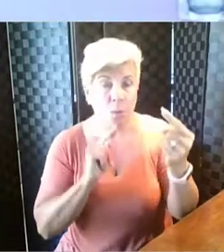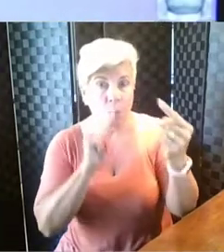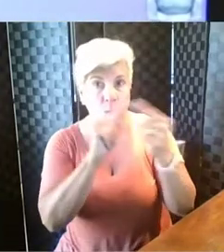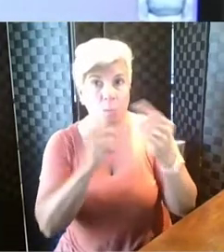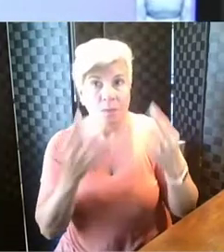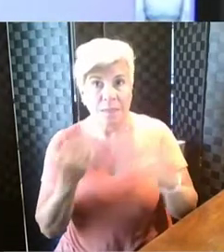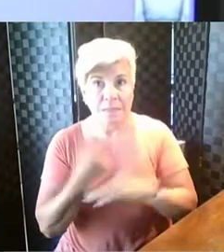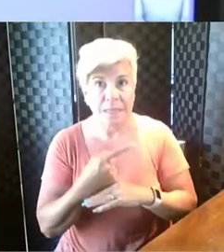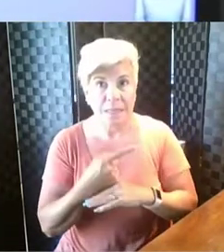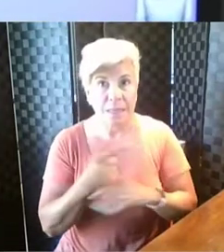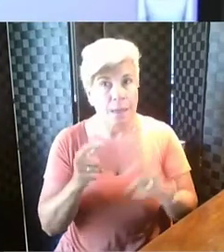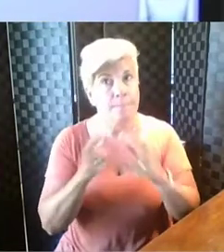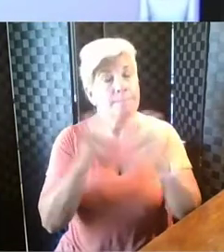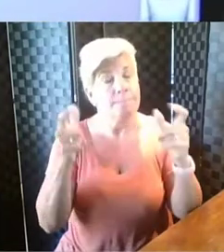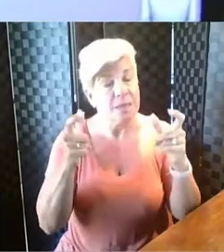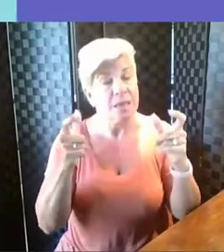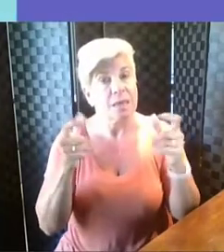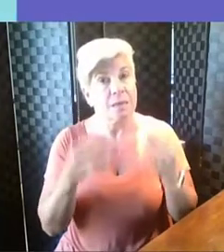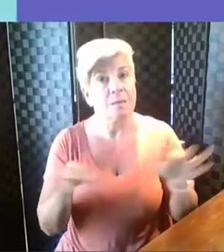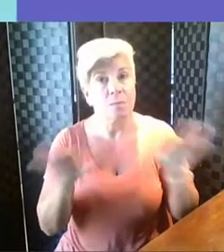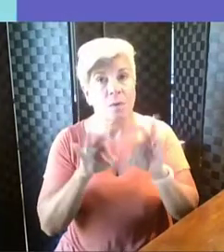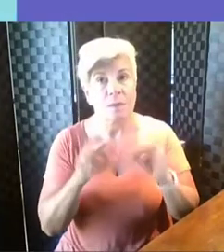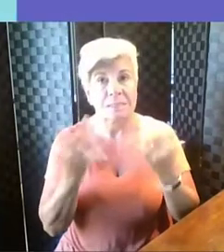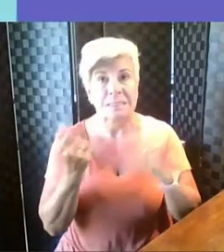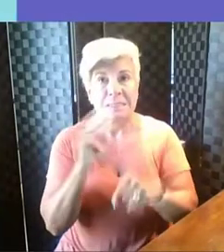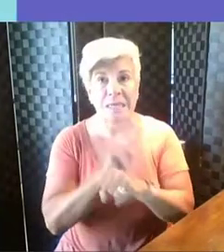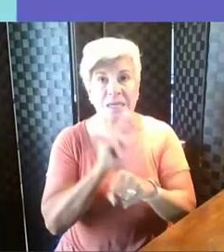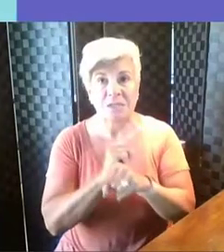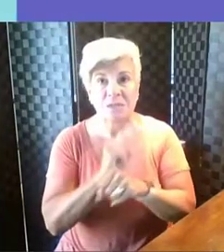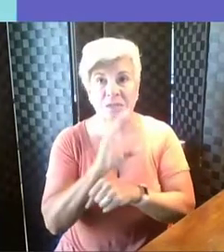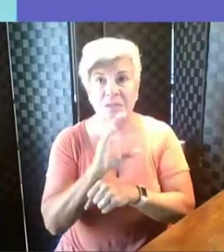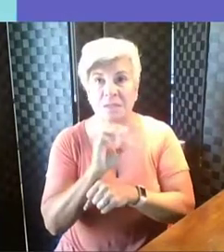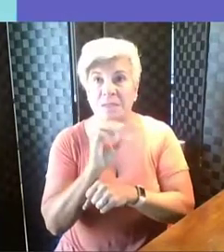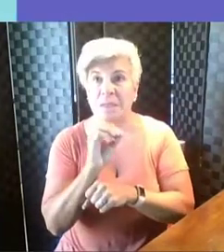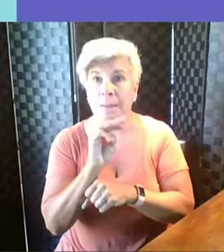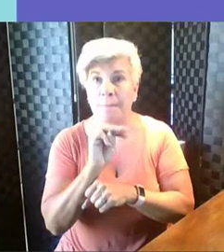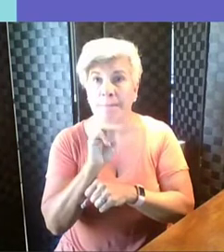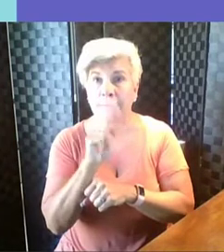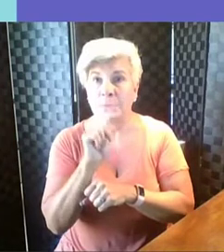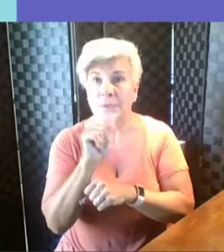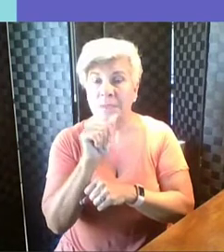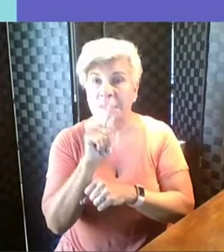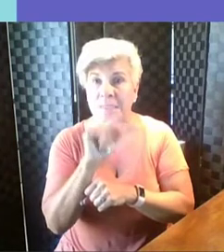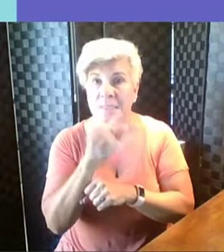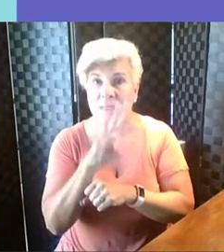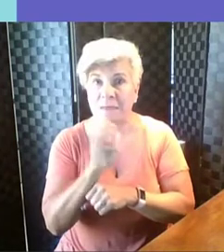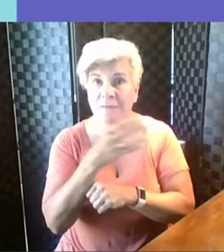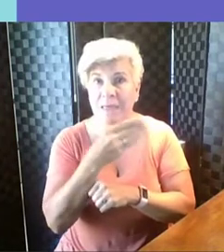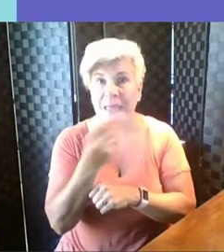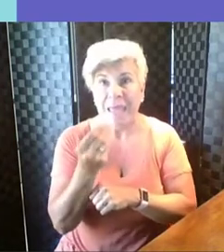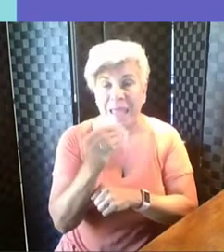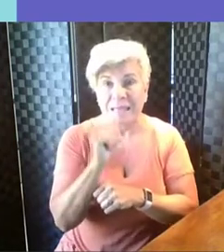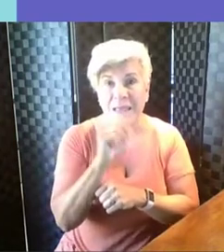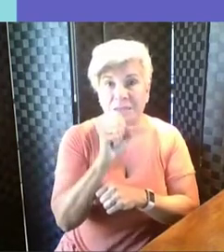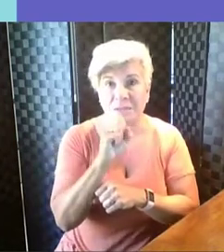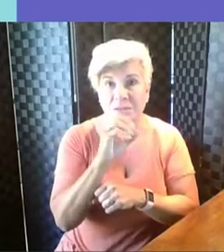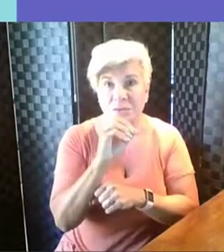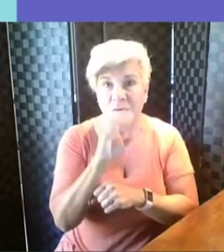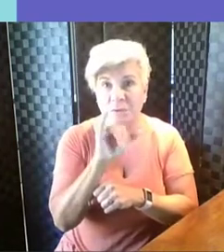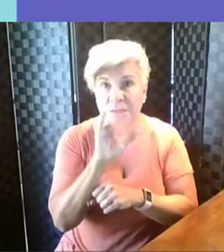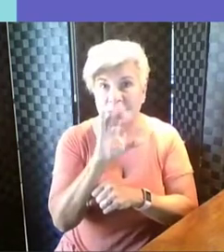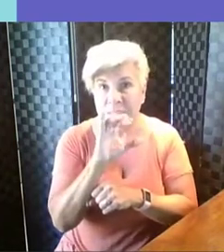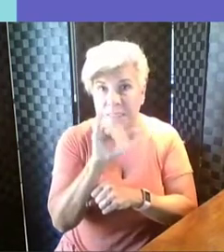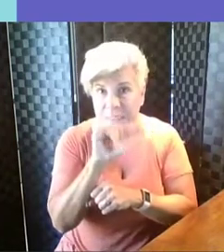today. It's a big one. Today we're going to use the commutative and associative properties to